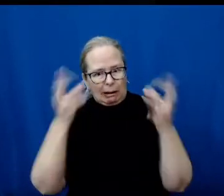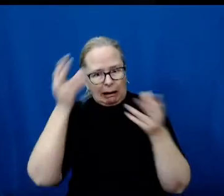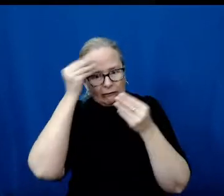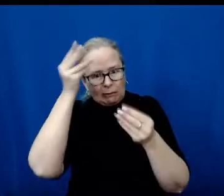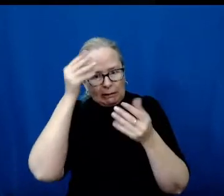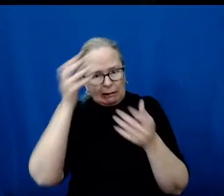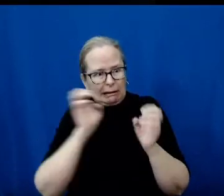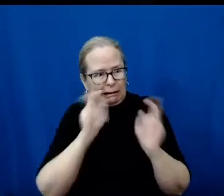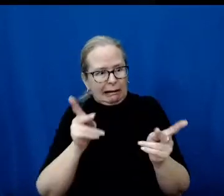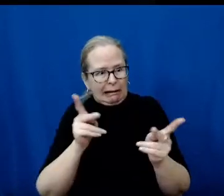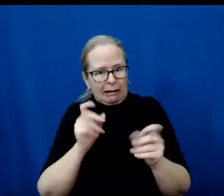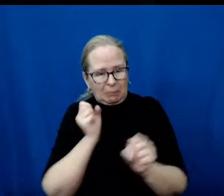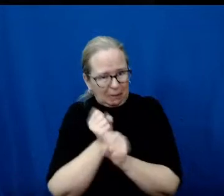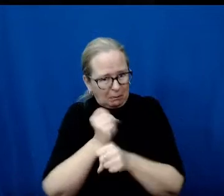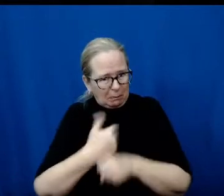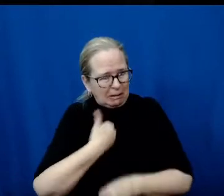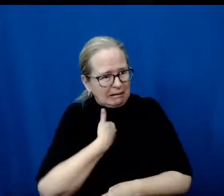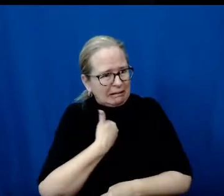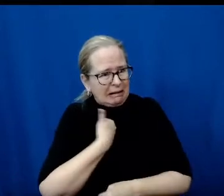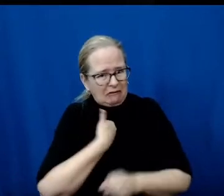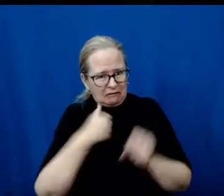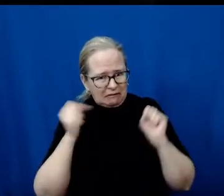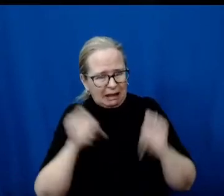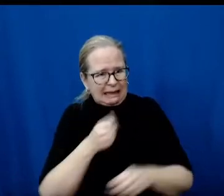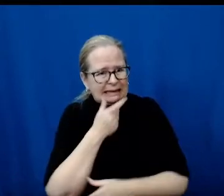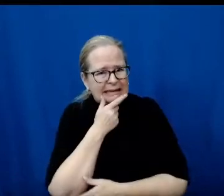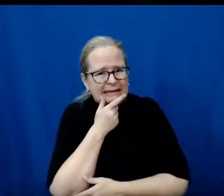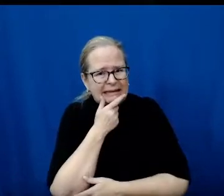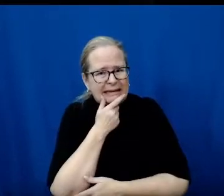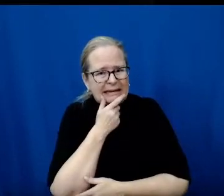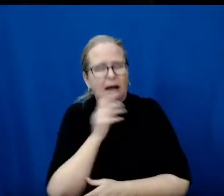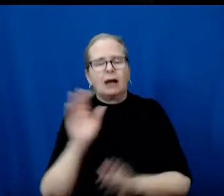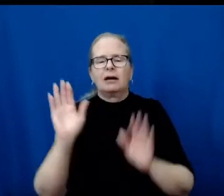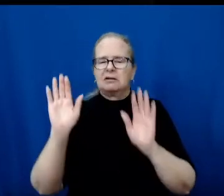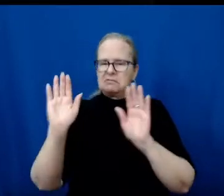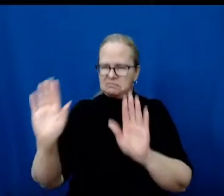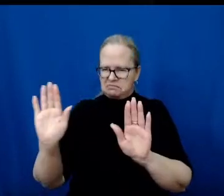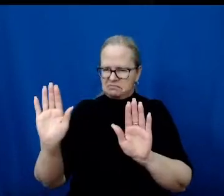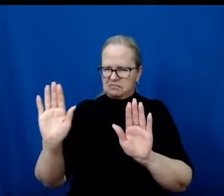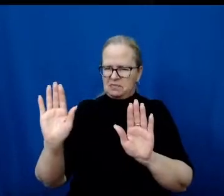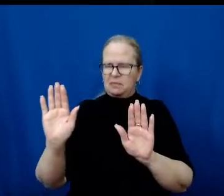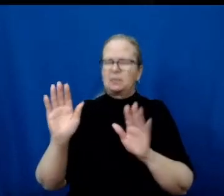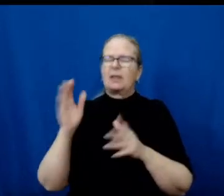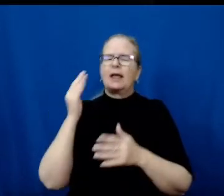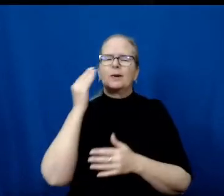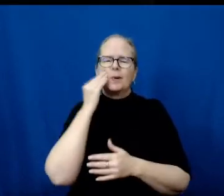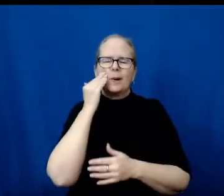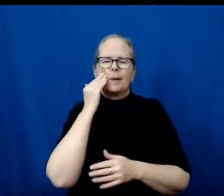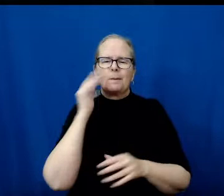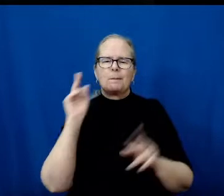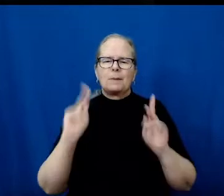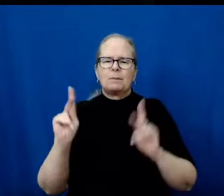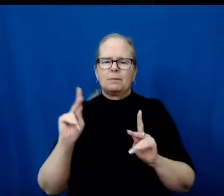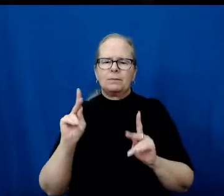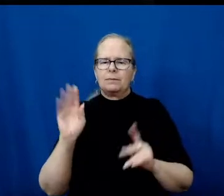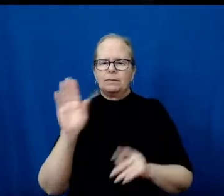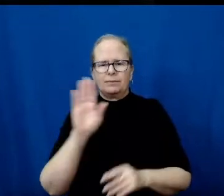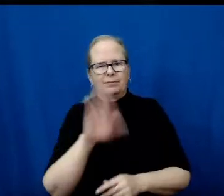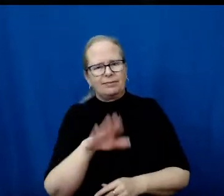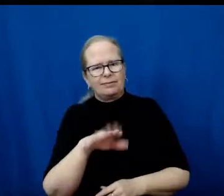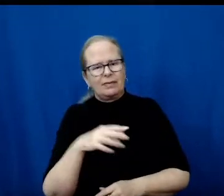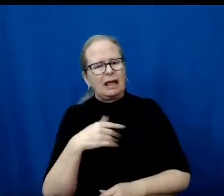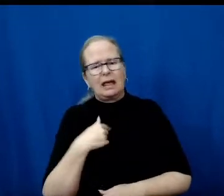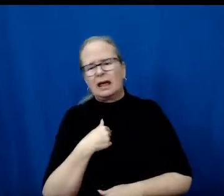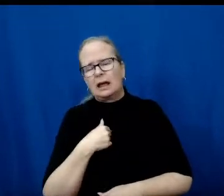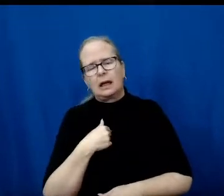And I've had people say to me, I have 2 left hands and I managed to build one of these. And so